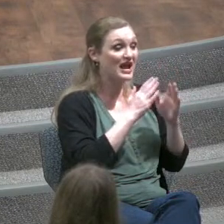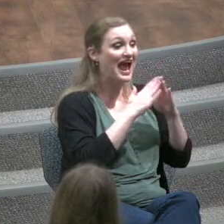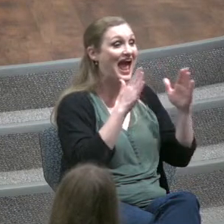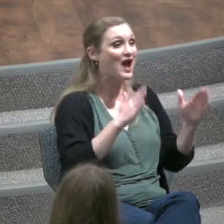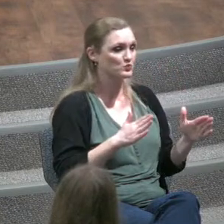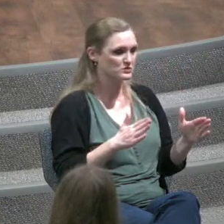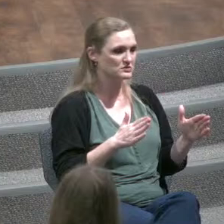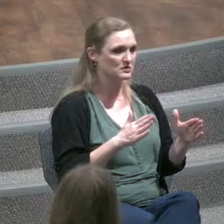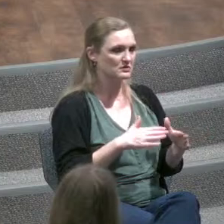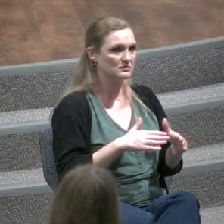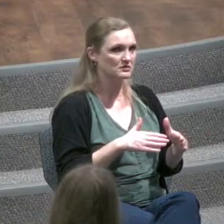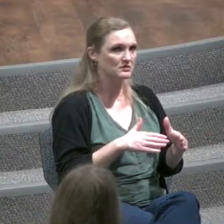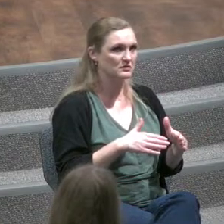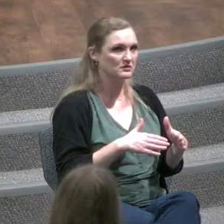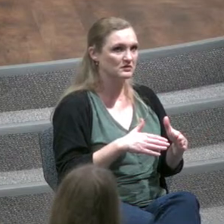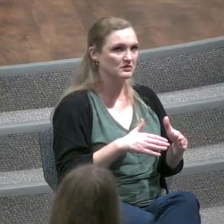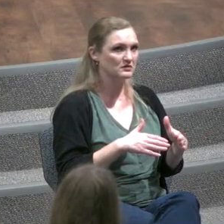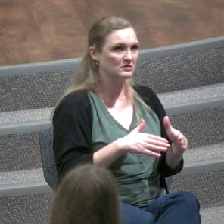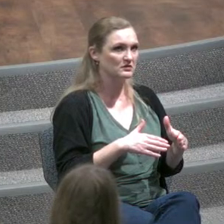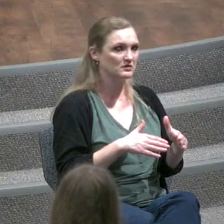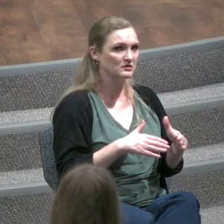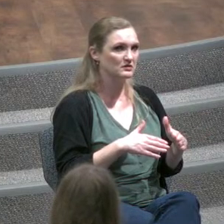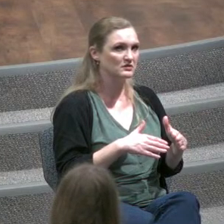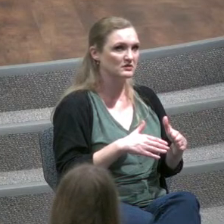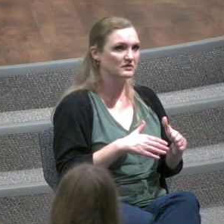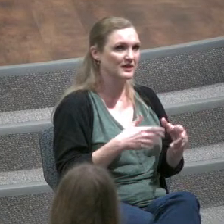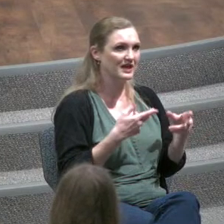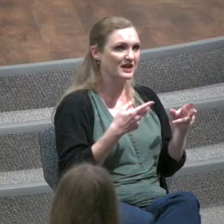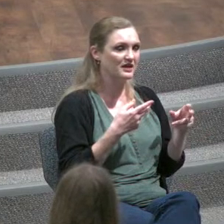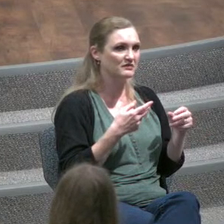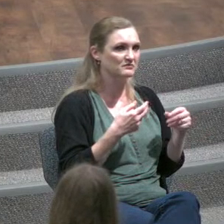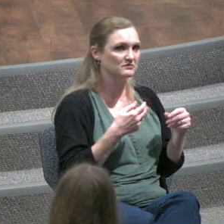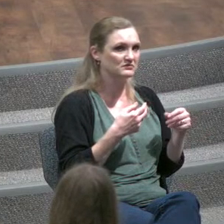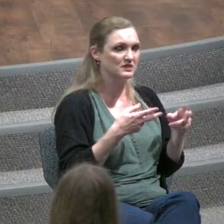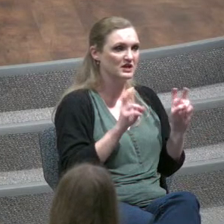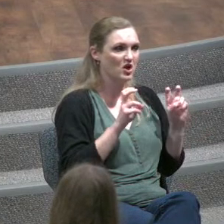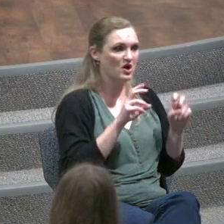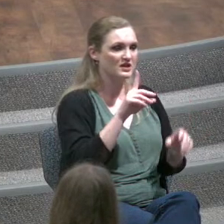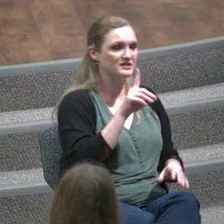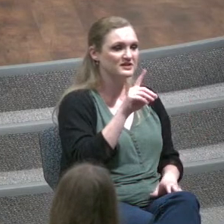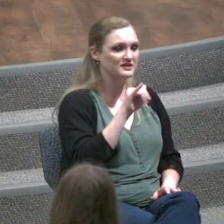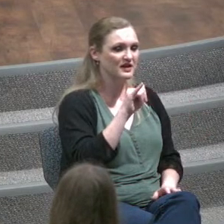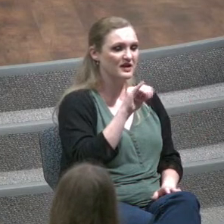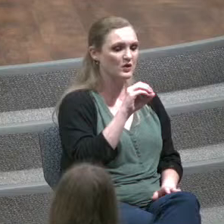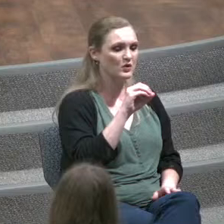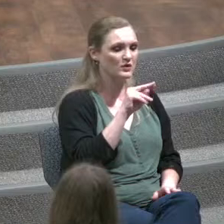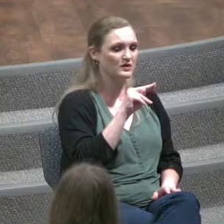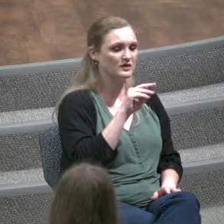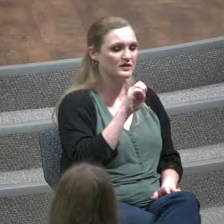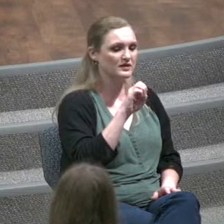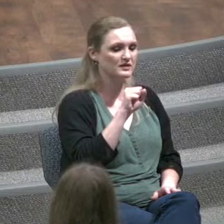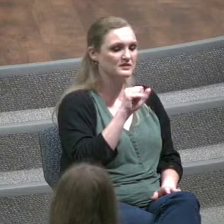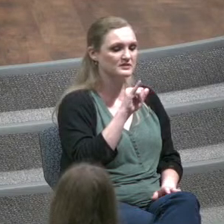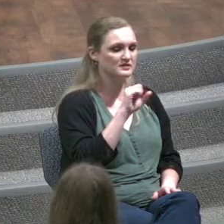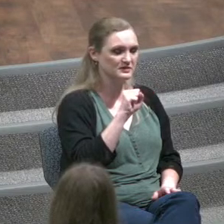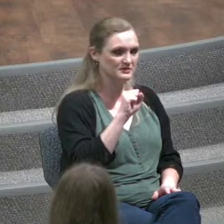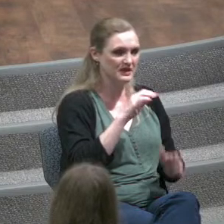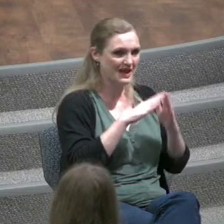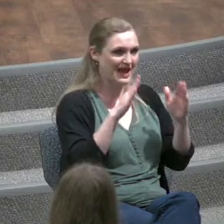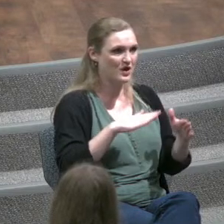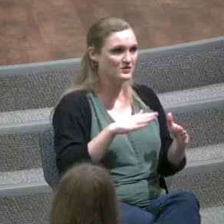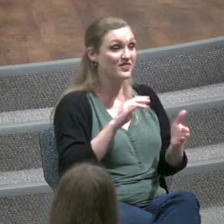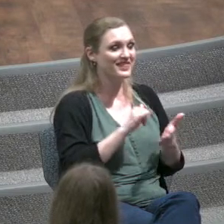house. It's known of as Dionysus' house. Dionysus was the god